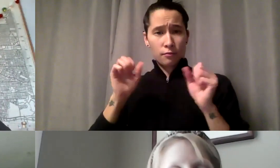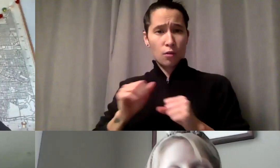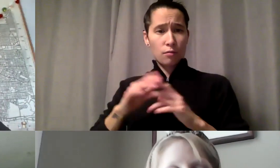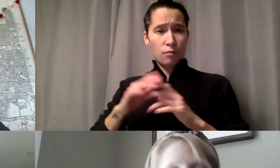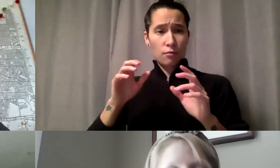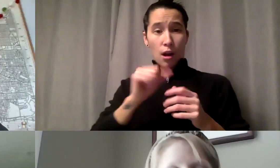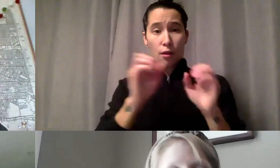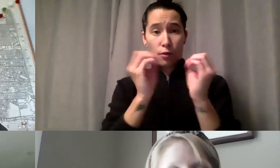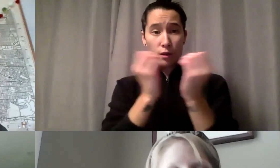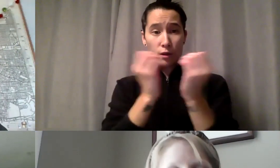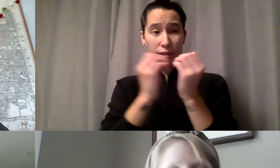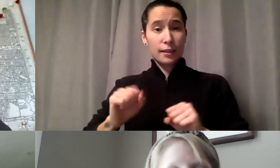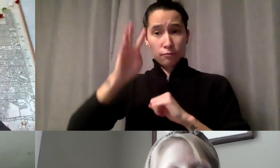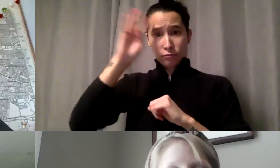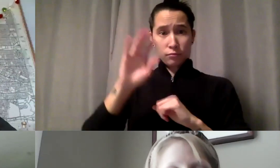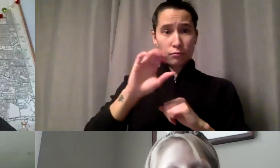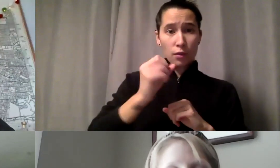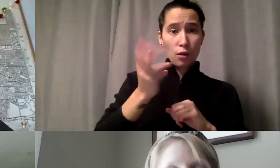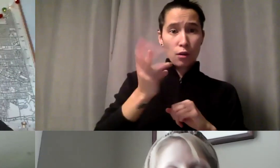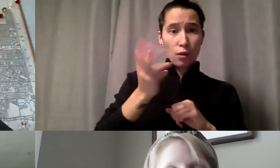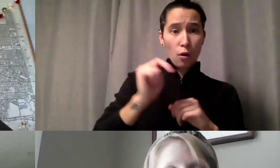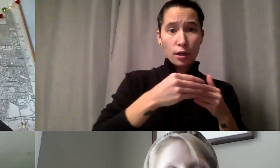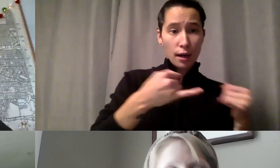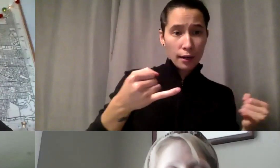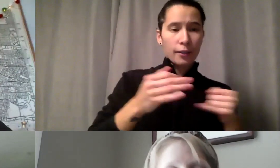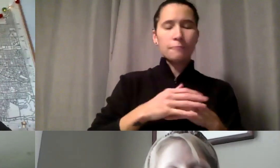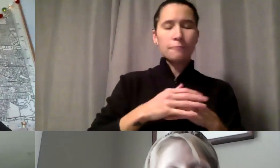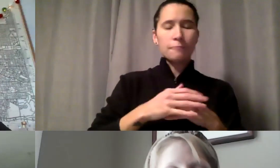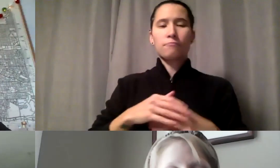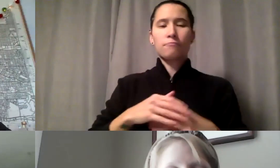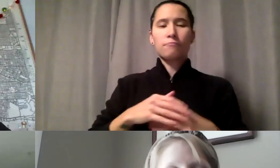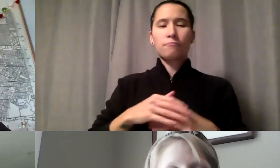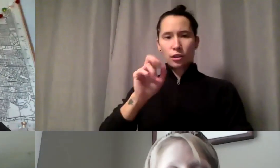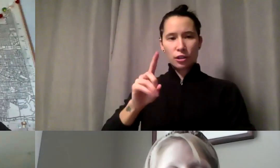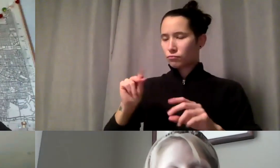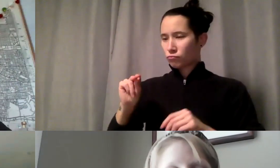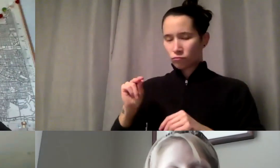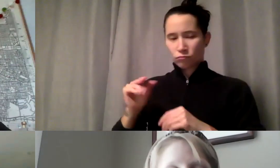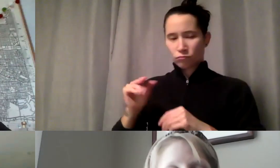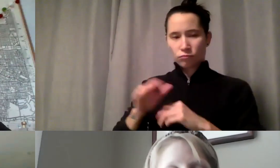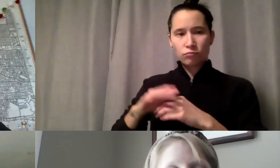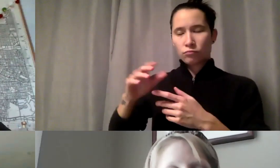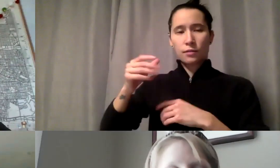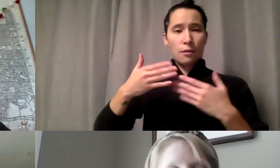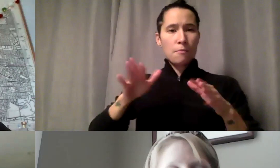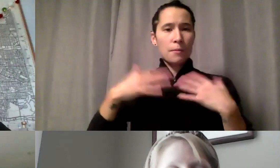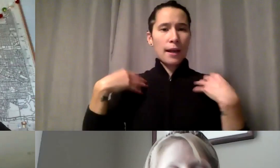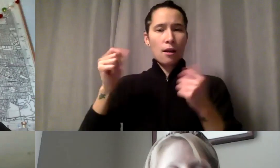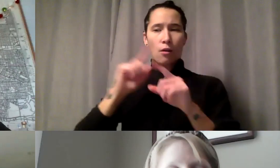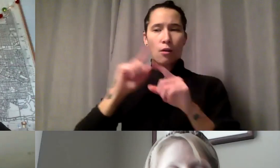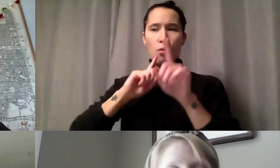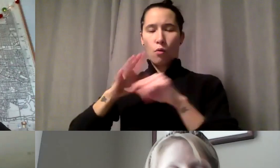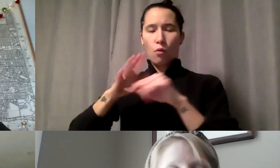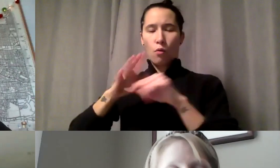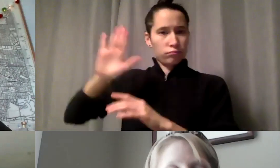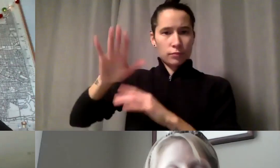follow the order. The order is not a guideline. It is bound by law. It's a public health order. So just kind of